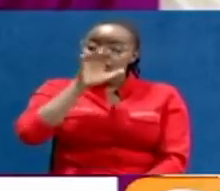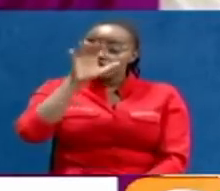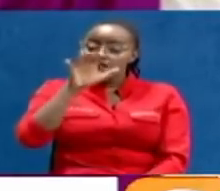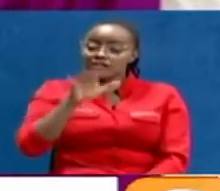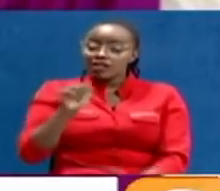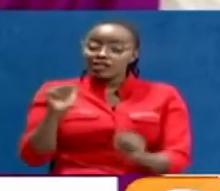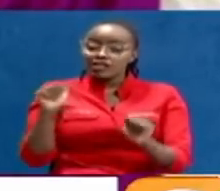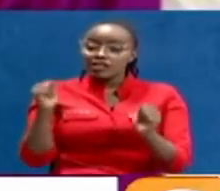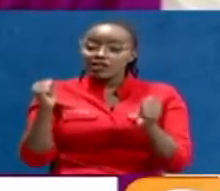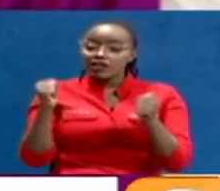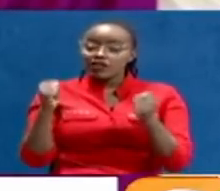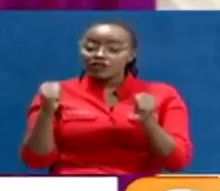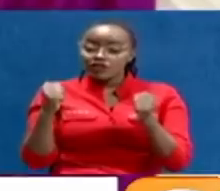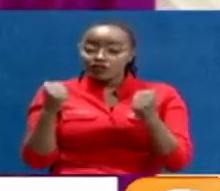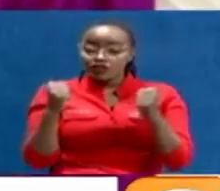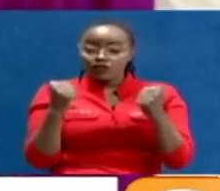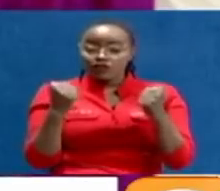securely fold you.